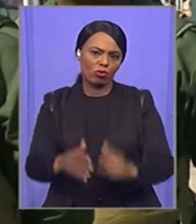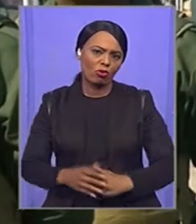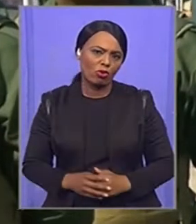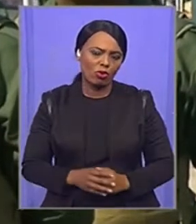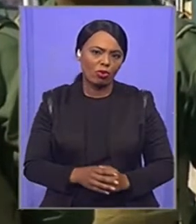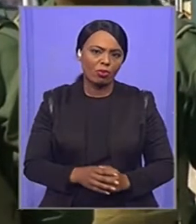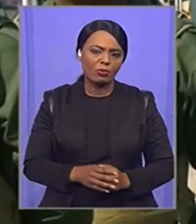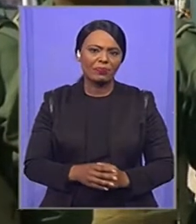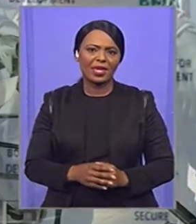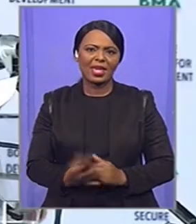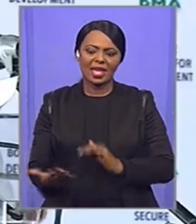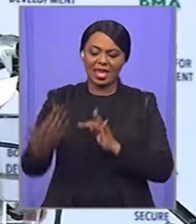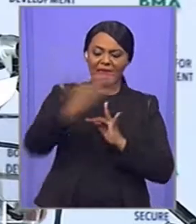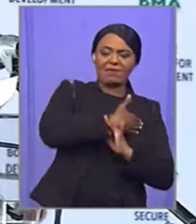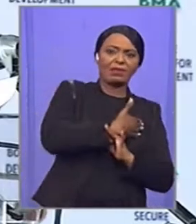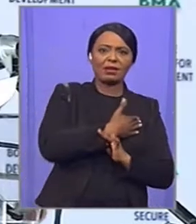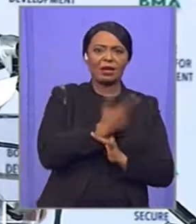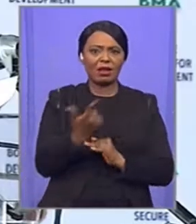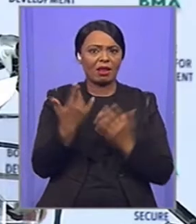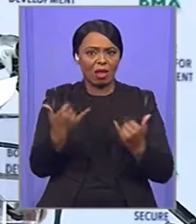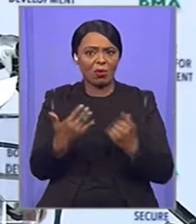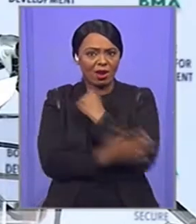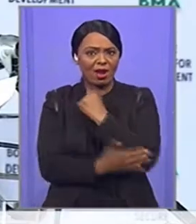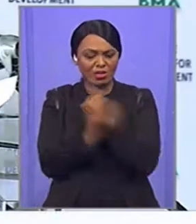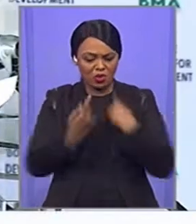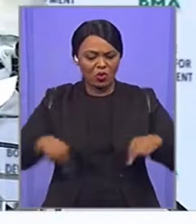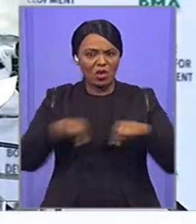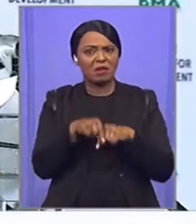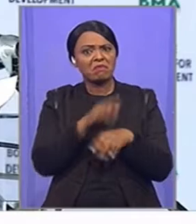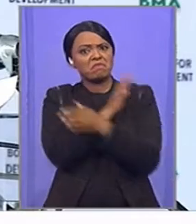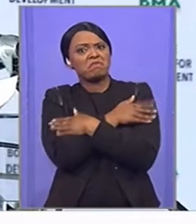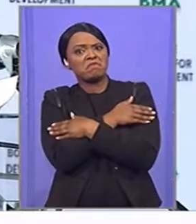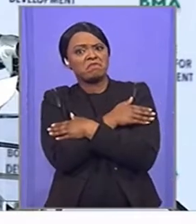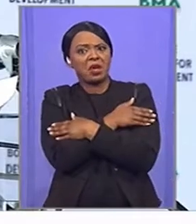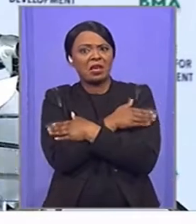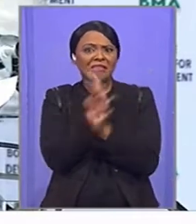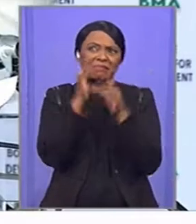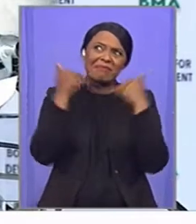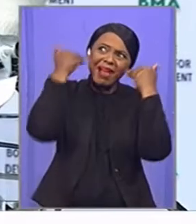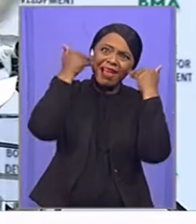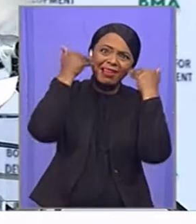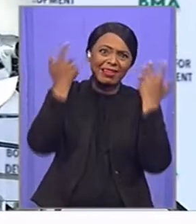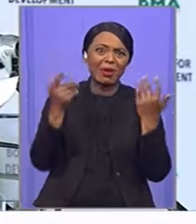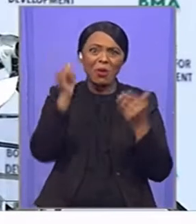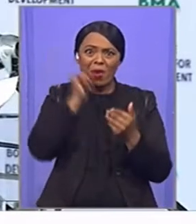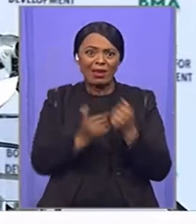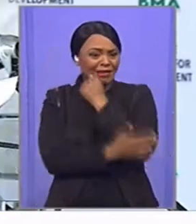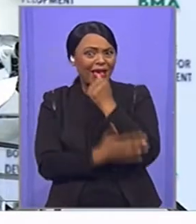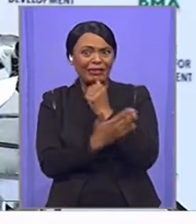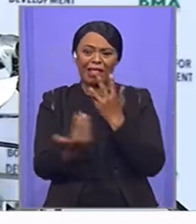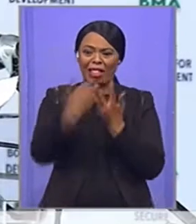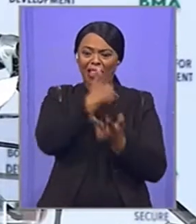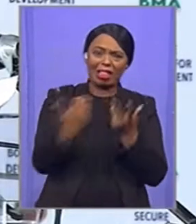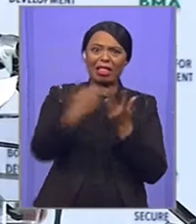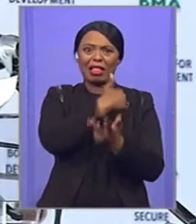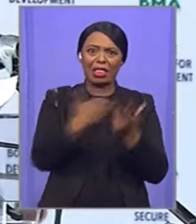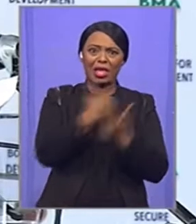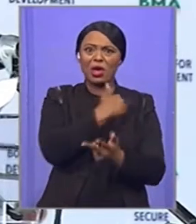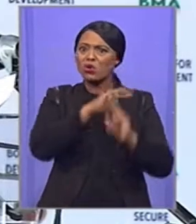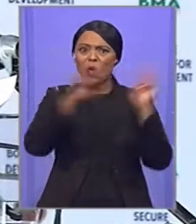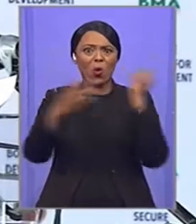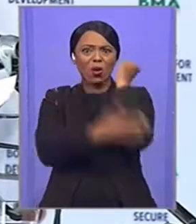country, and we're supposed to fold our arms and smile. When your country is being invaded, there is no country anywhere in the world that will allow